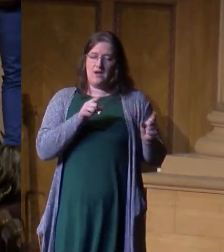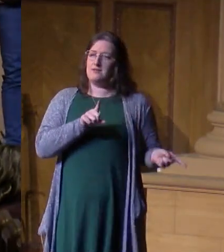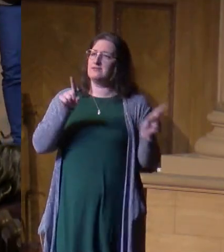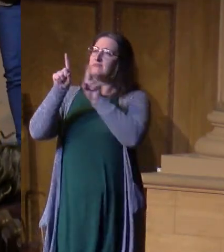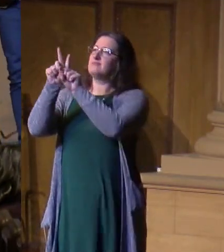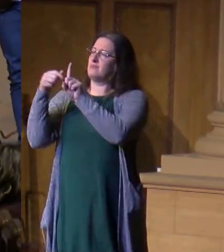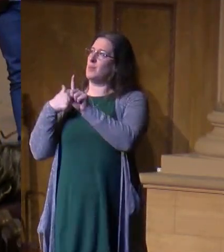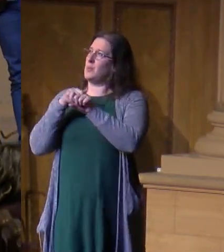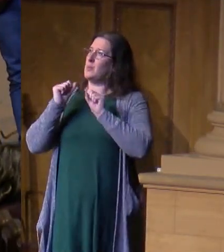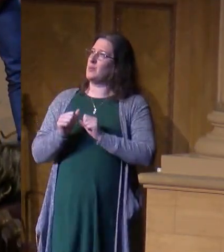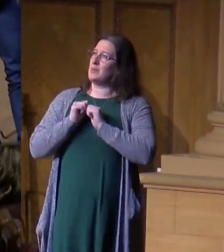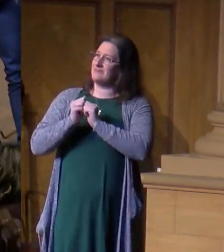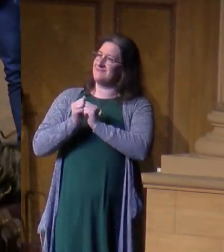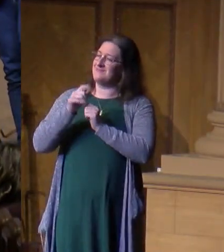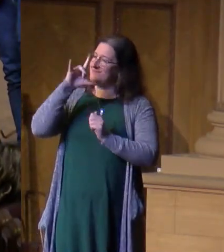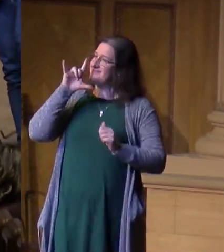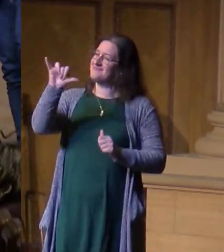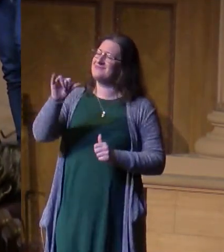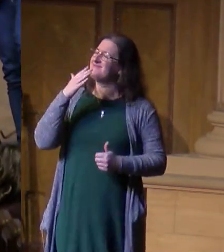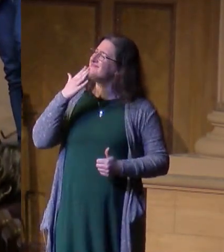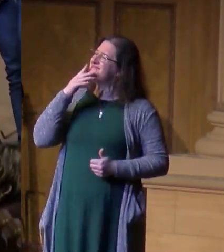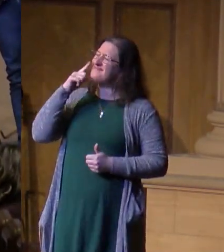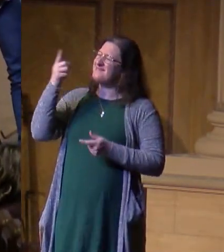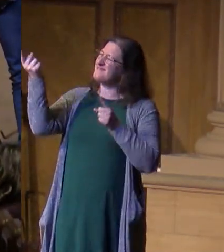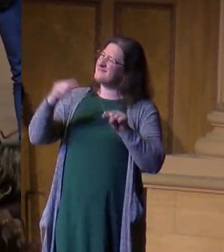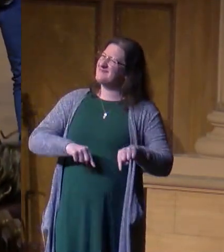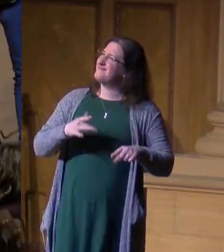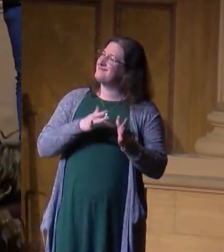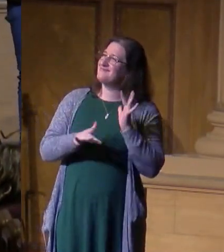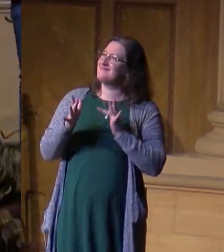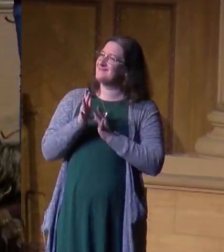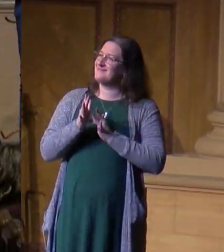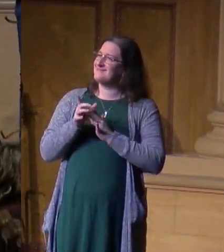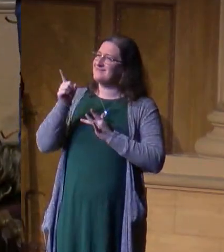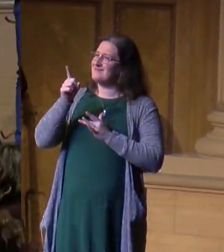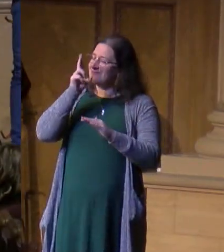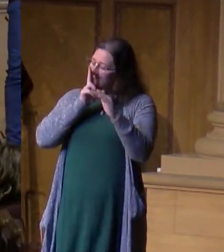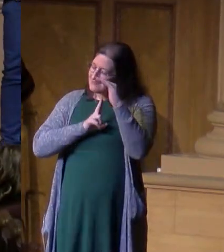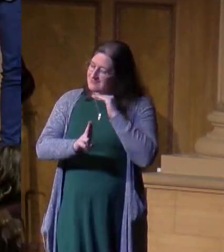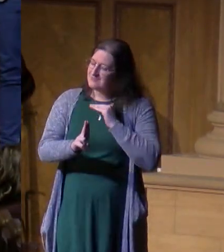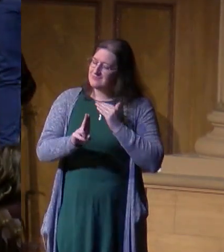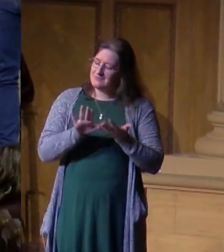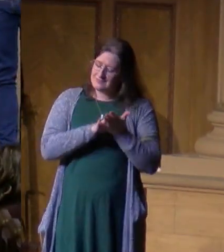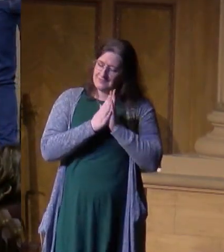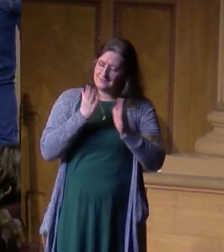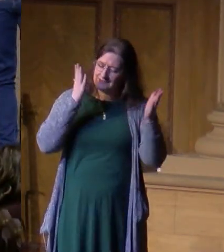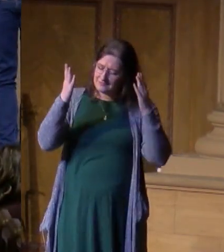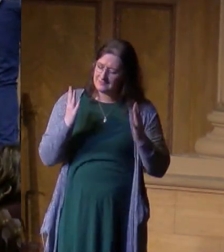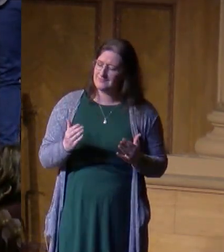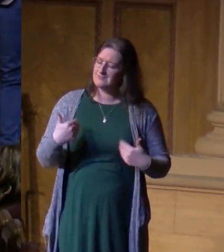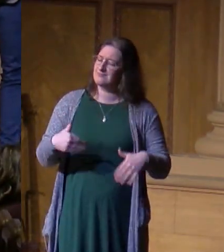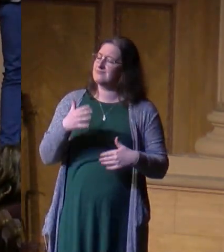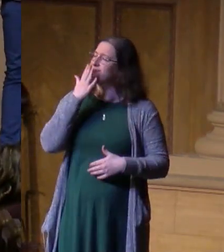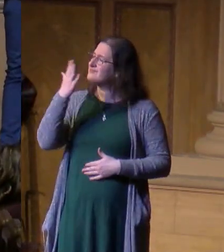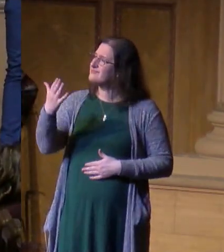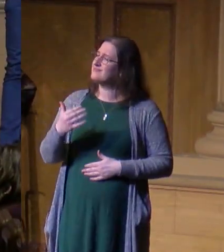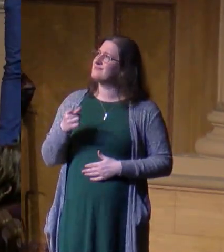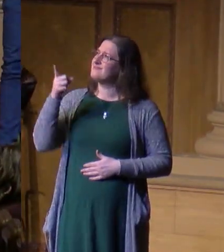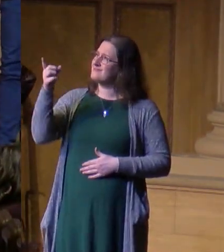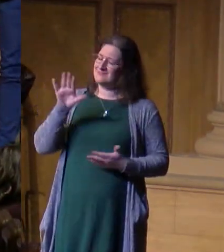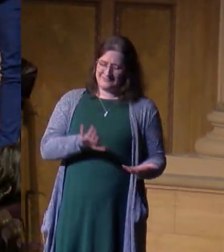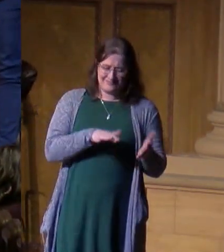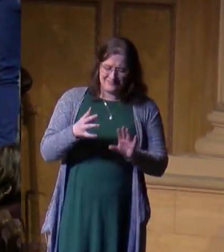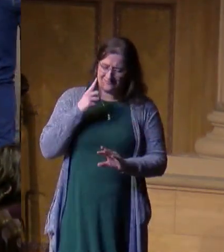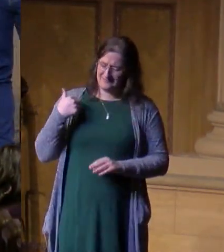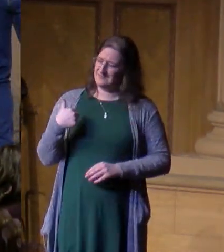Father, thank you that Jesus came. Thank you that he humbled himself and took the form of a servant. Thank you that he laid down his life for us.